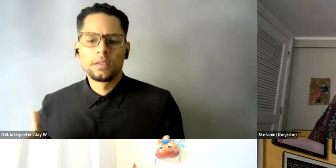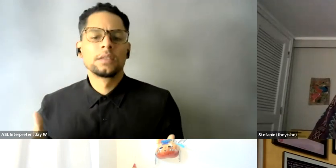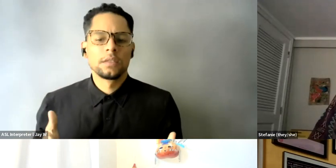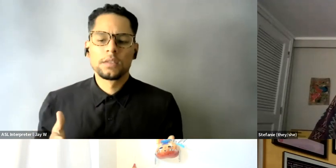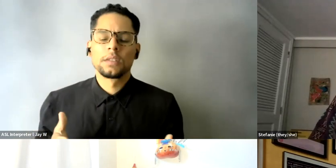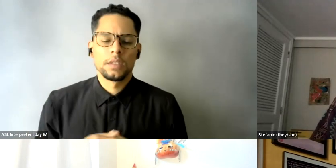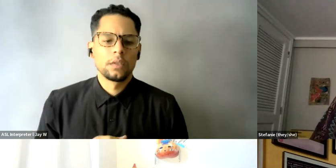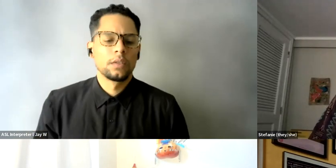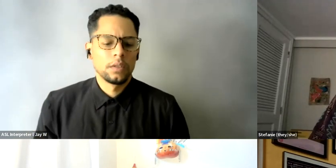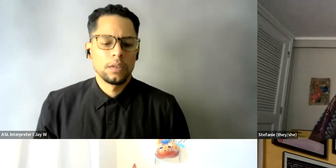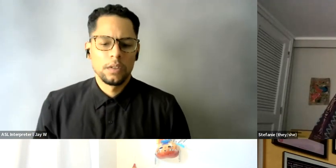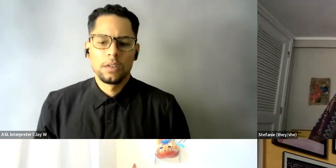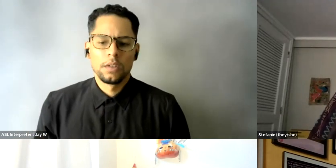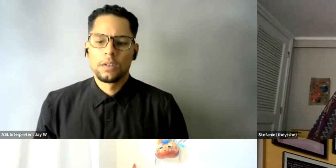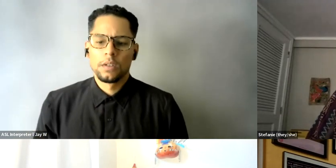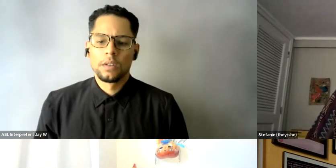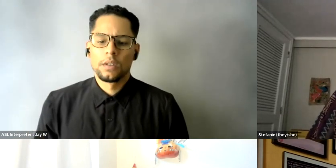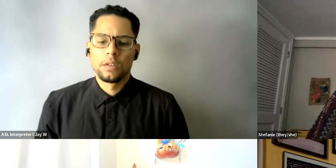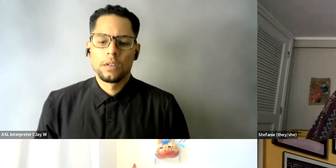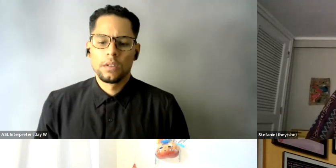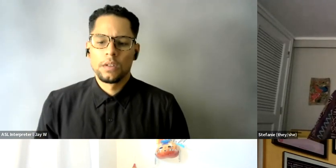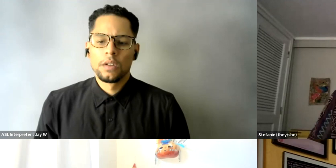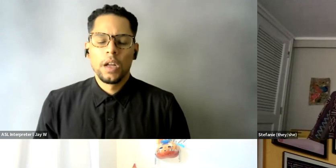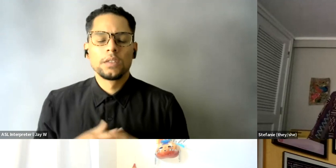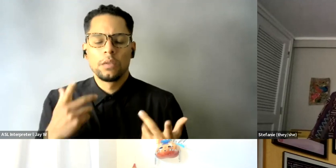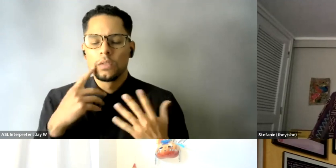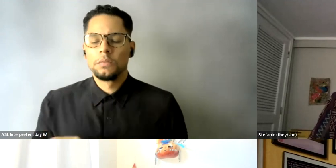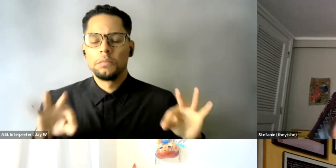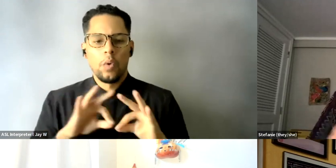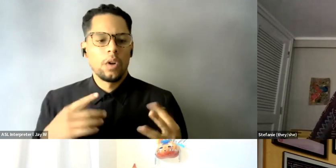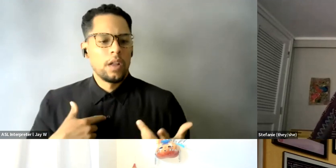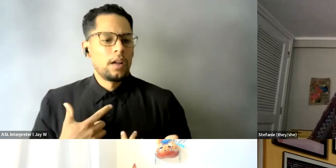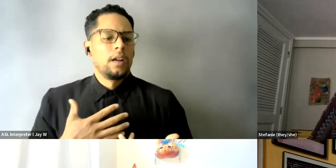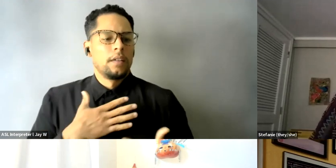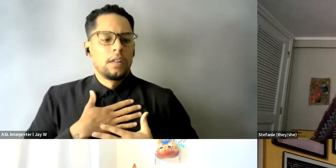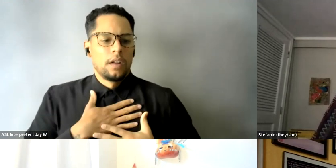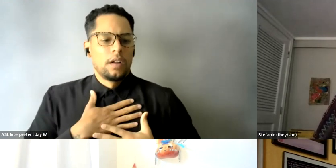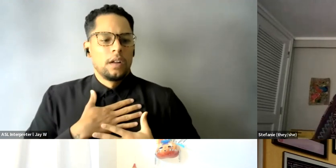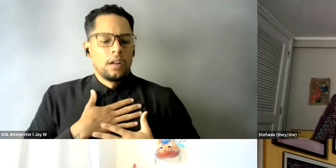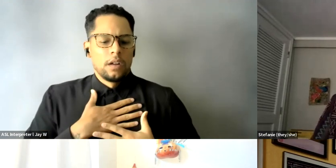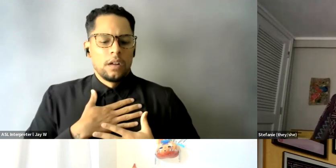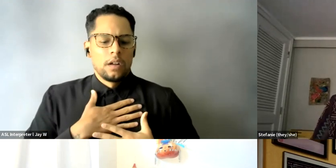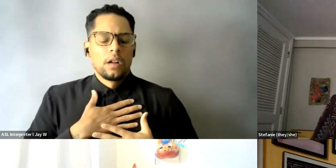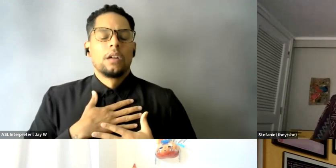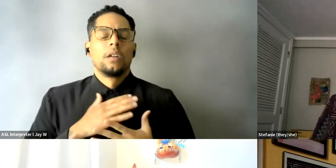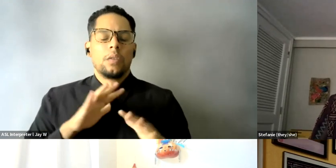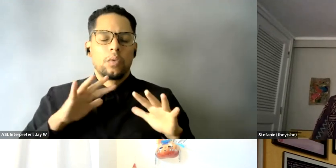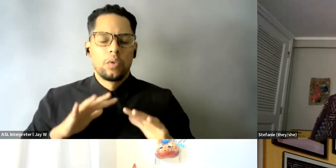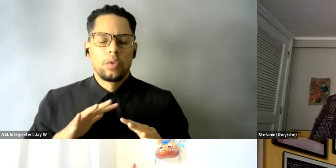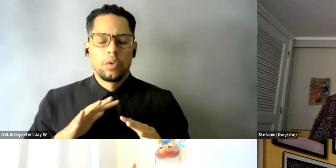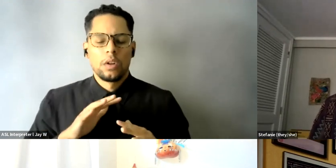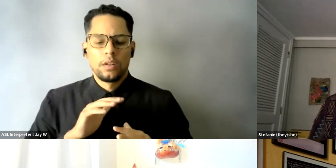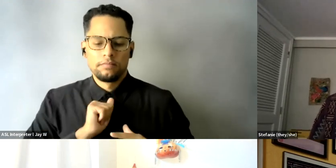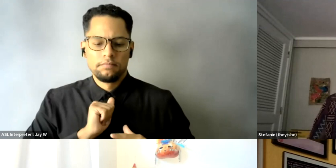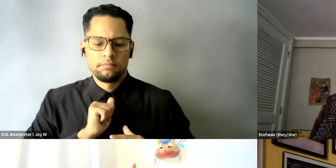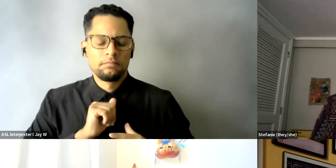just name that I have a lot of grace for myself in that. I think there's a lot of talk about, oh, we need to come back into our bodies.